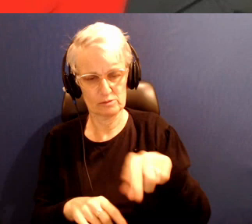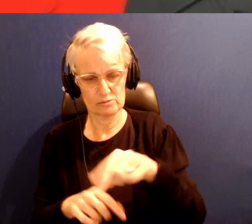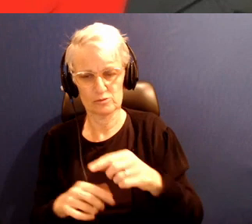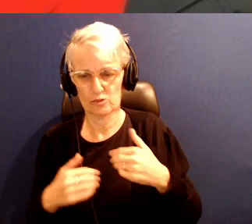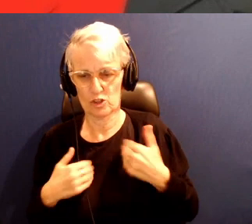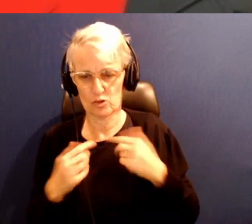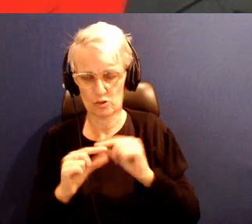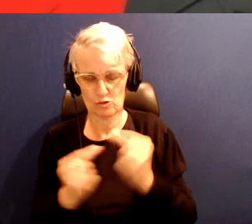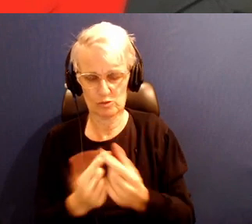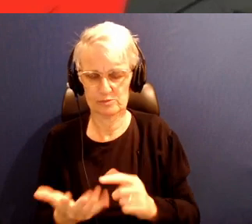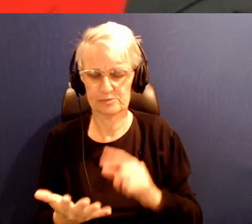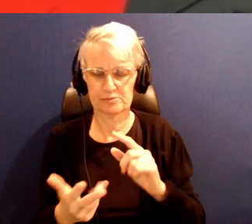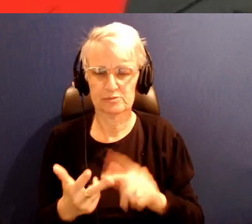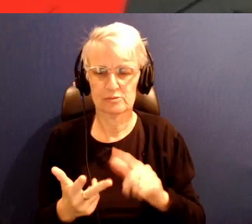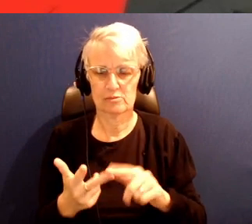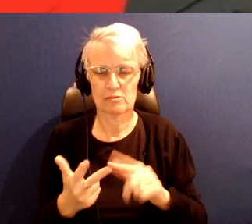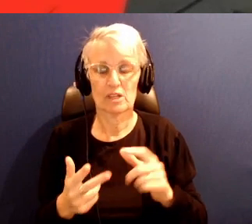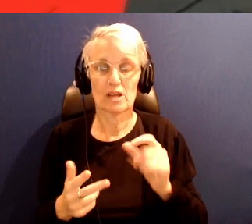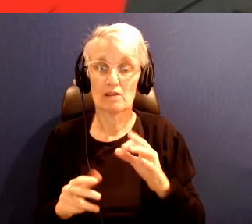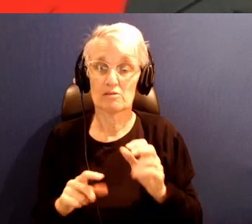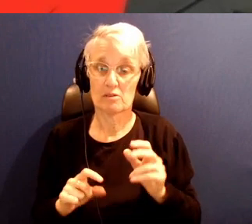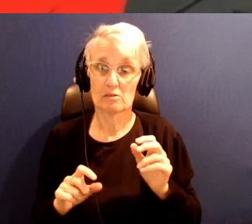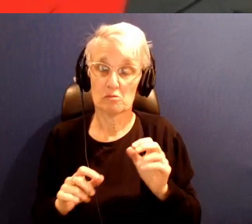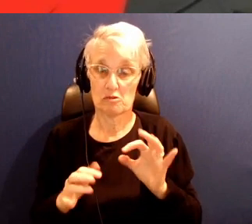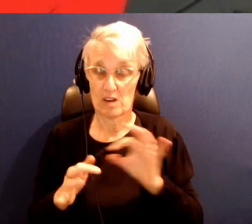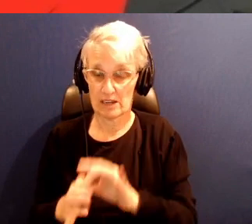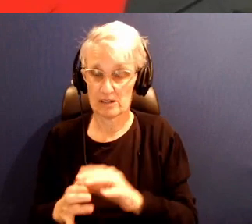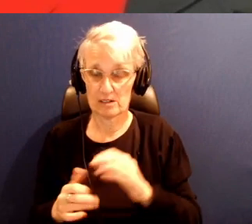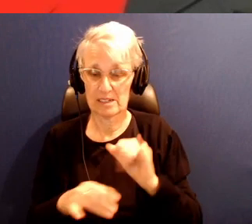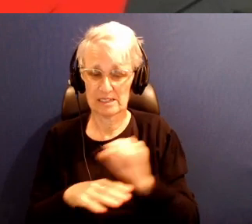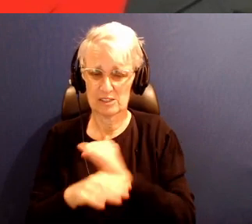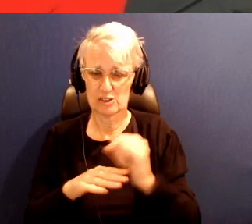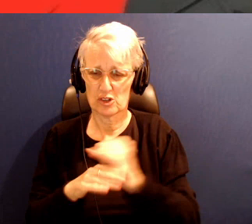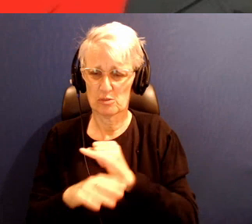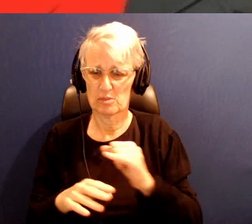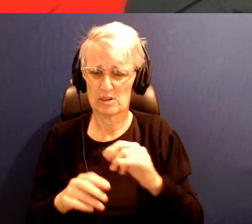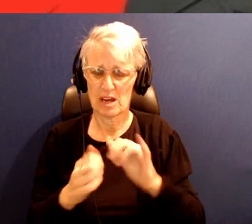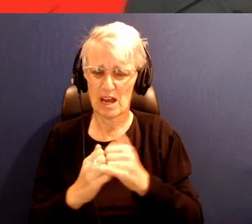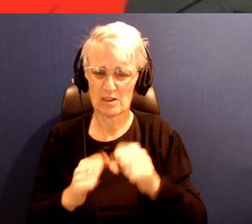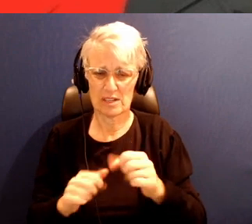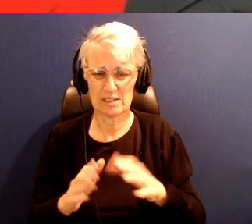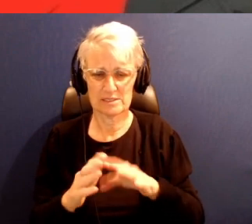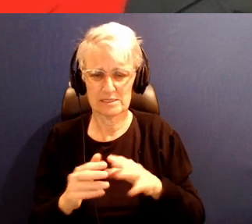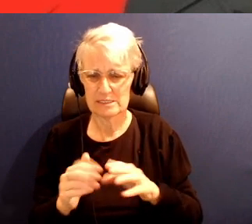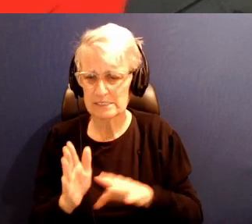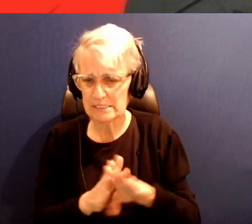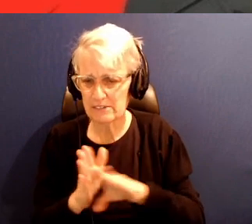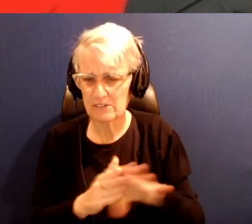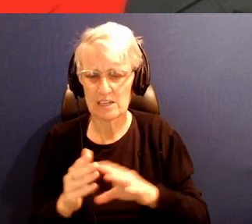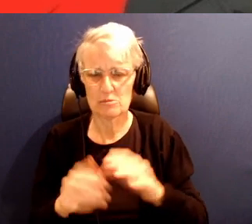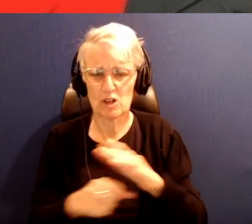targeted. 3. If applicable, describe how the internship assignments could help build local